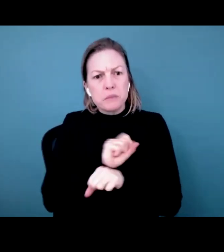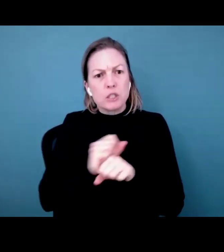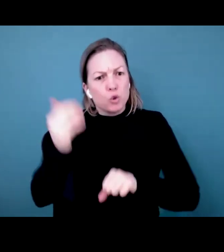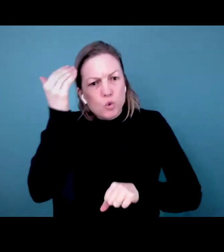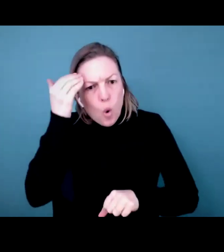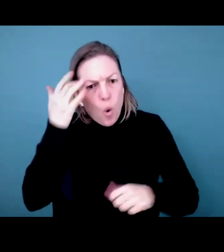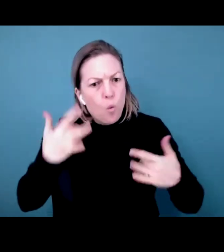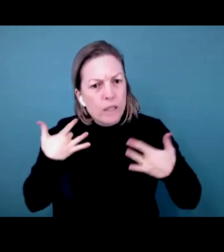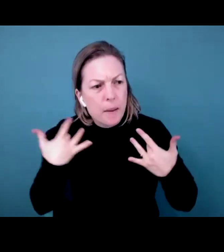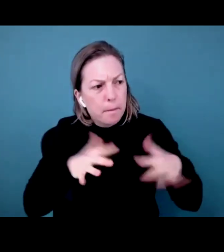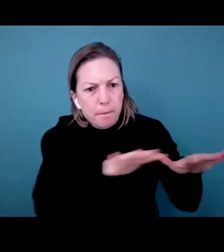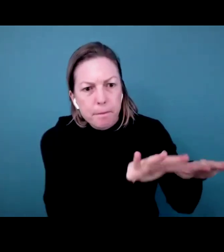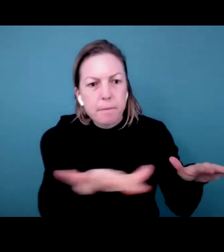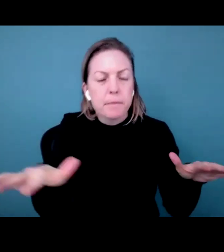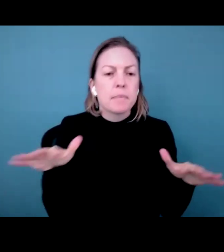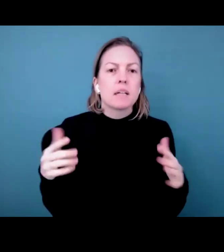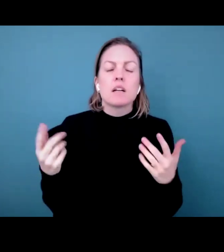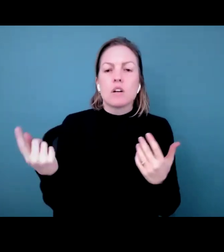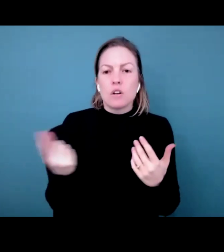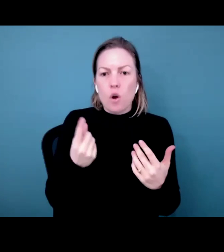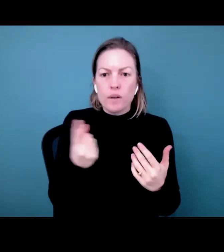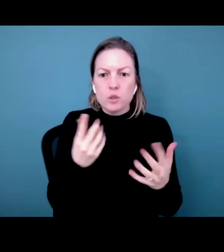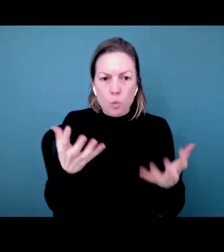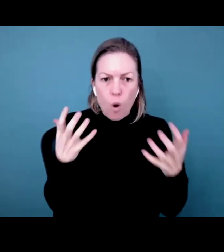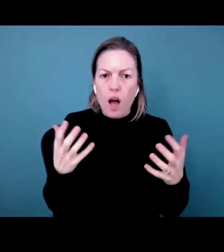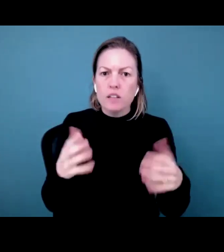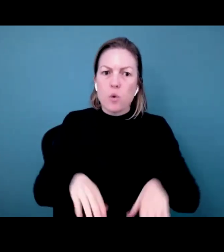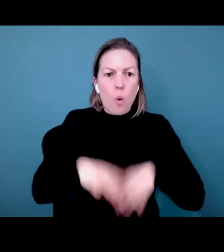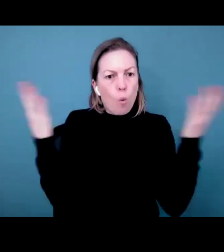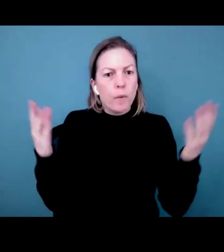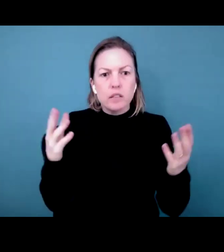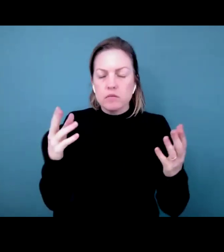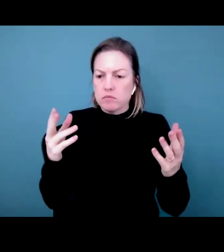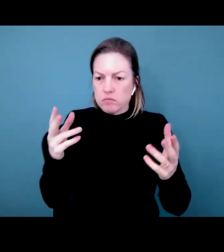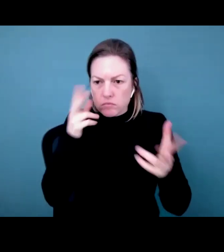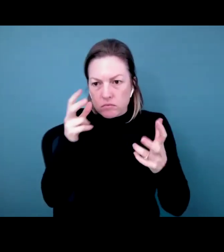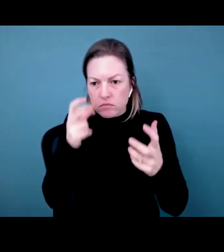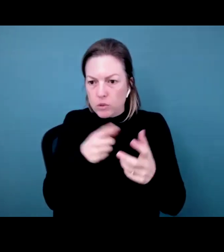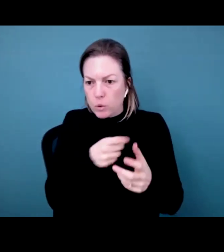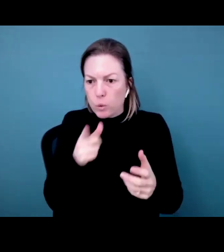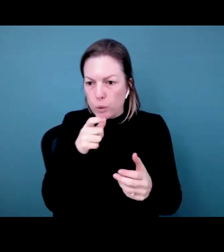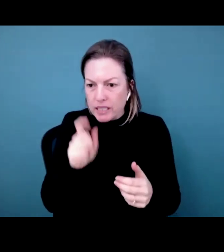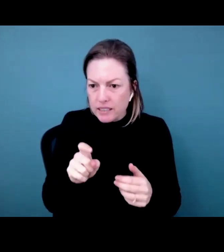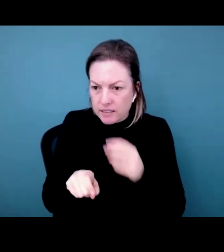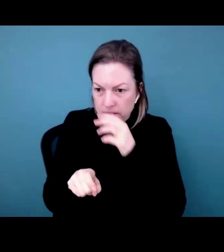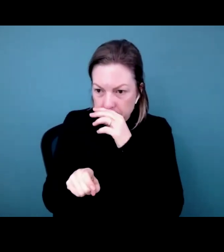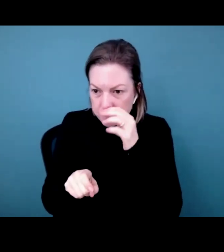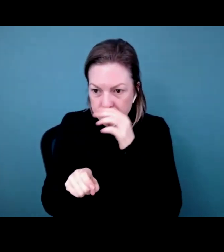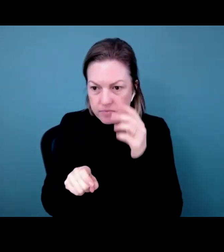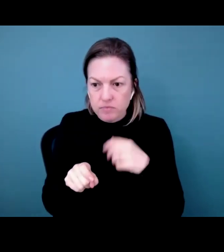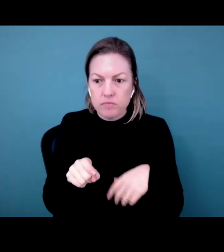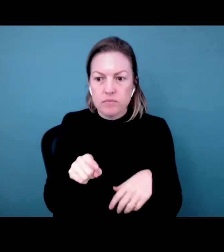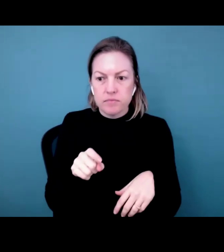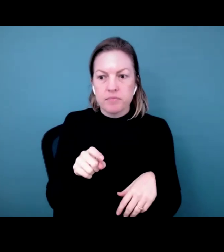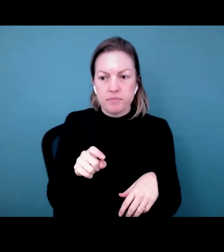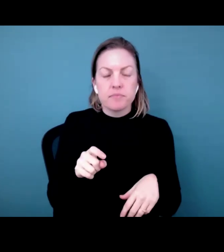always have an open door to input and feedback during these meetings and in between meetings as things arise. So we count on you as our partners